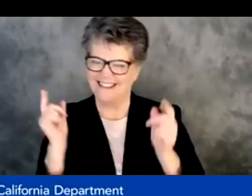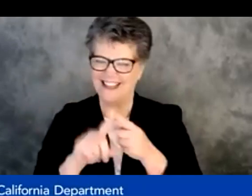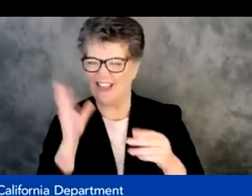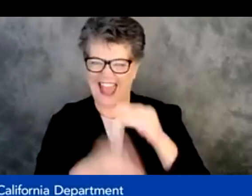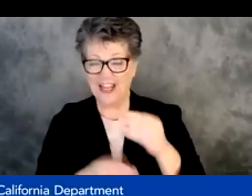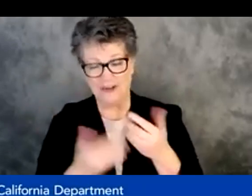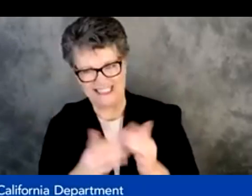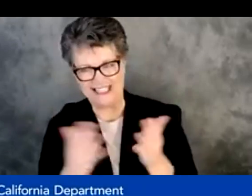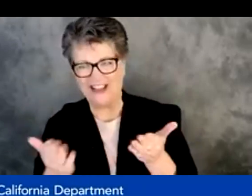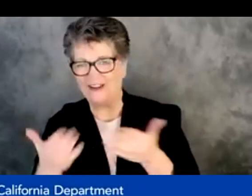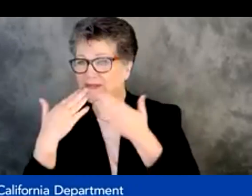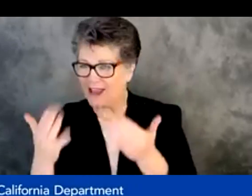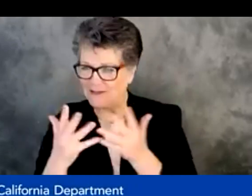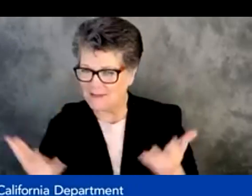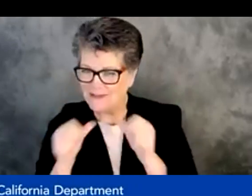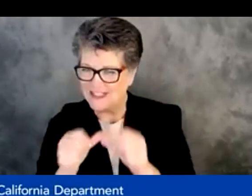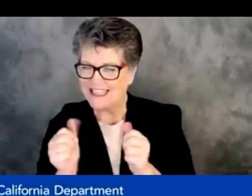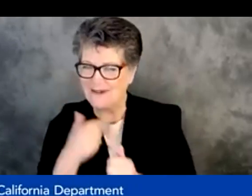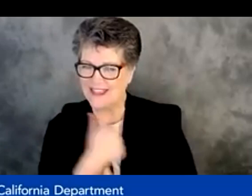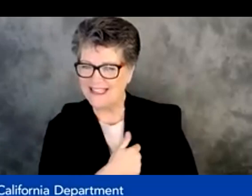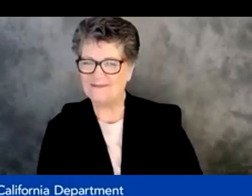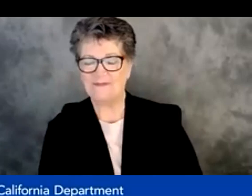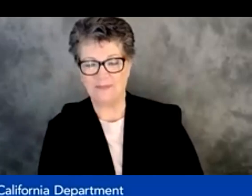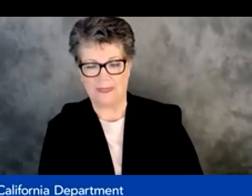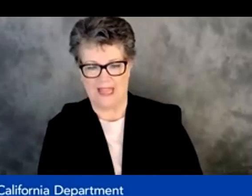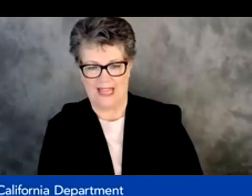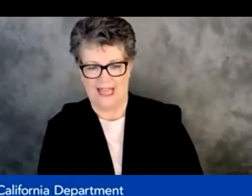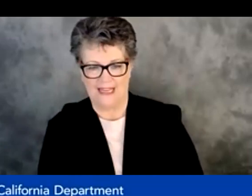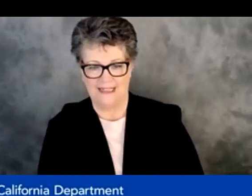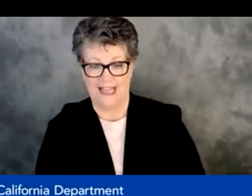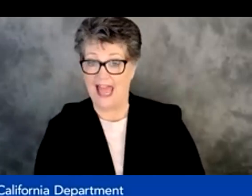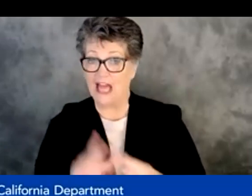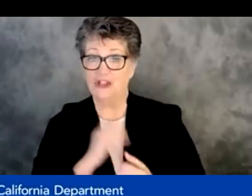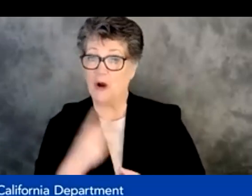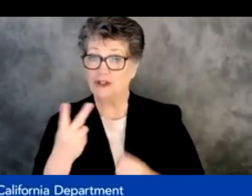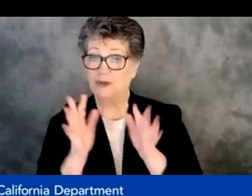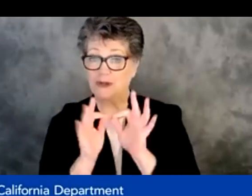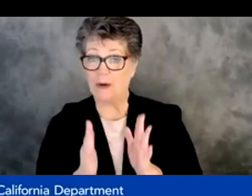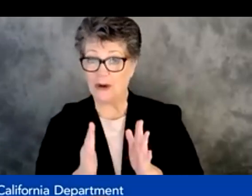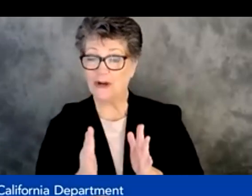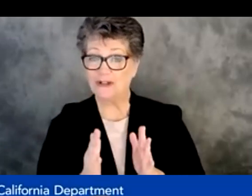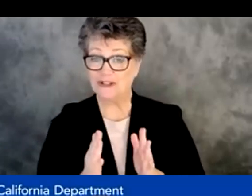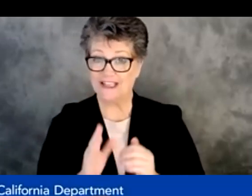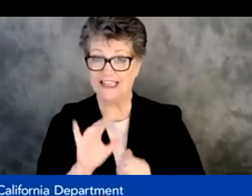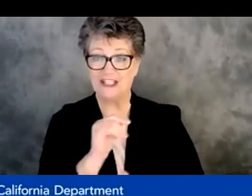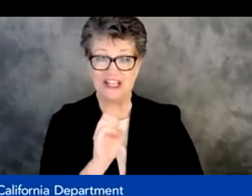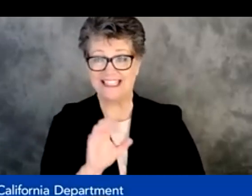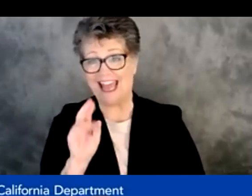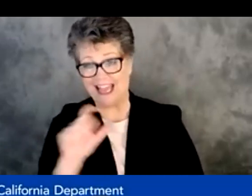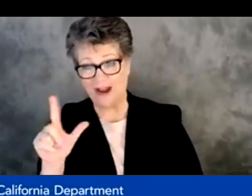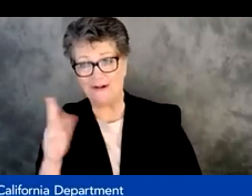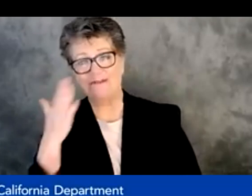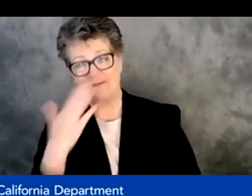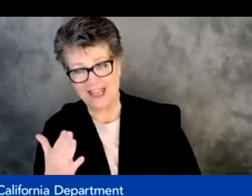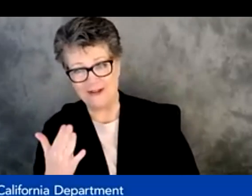on the call. Thank you very much for being with us. And to our 2 interpreters, Jesse and Carol, thank you